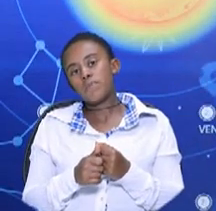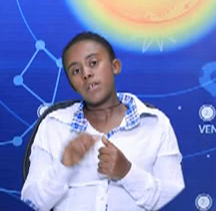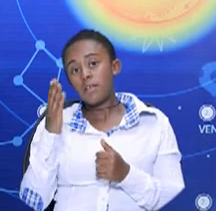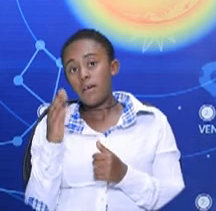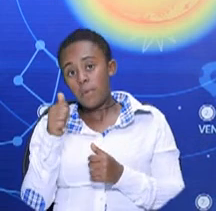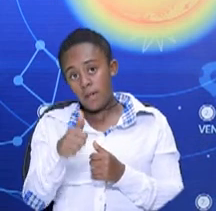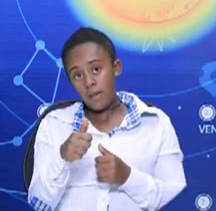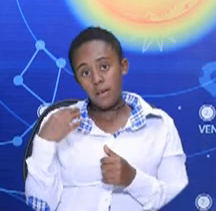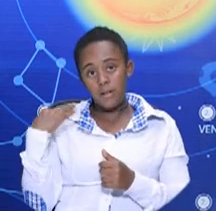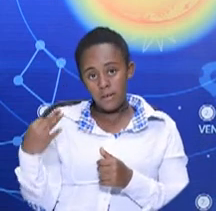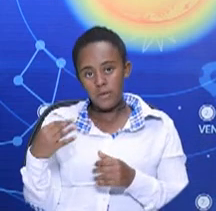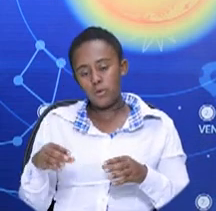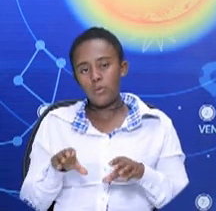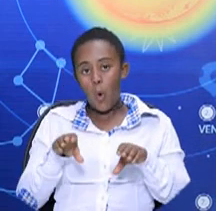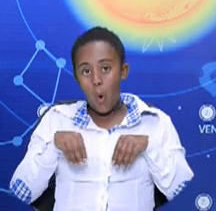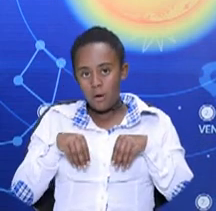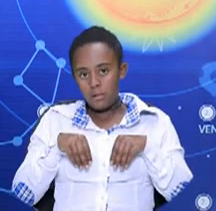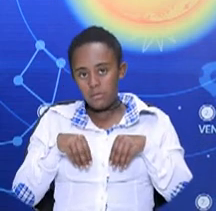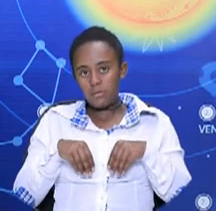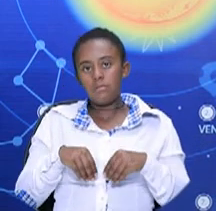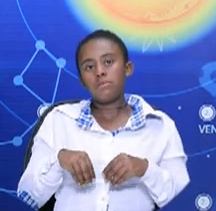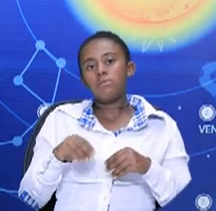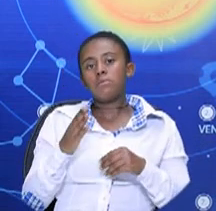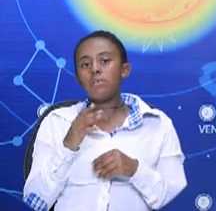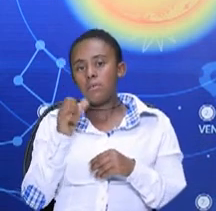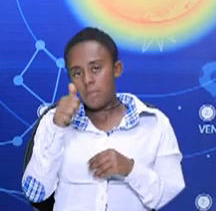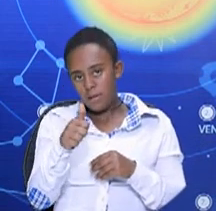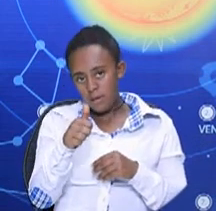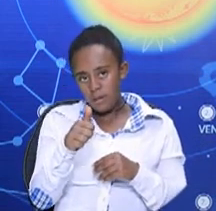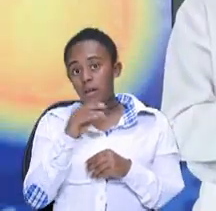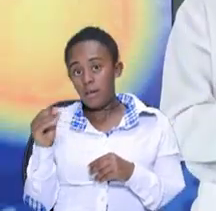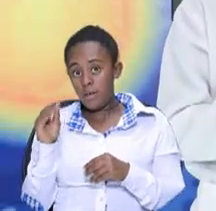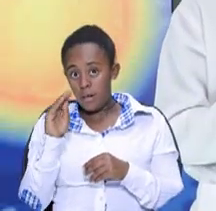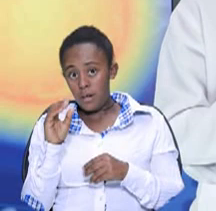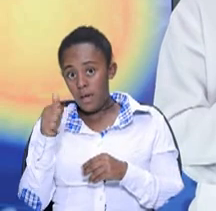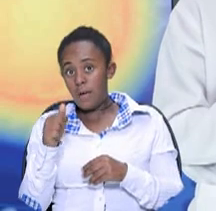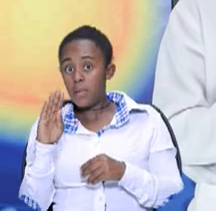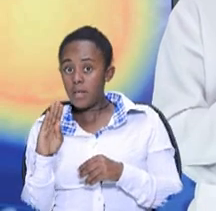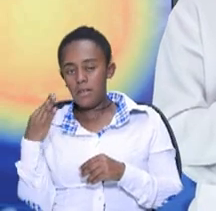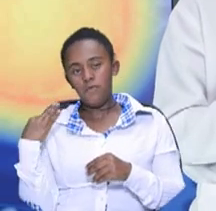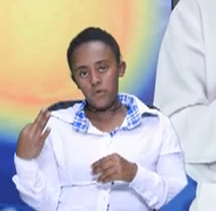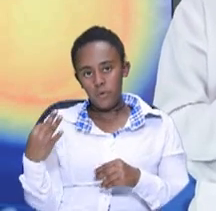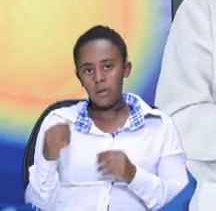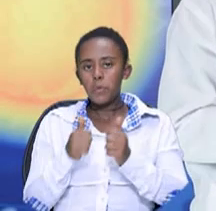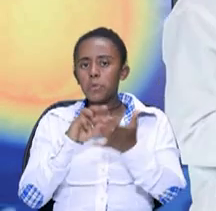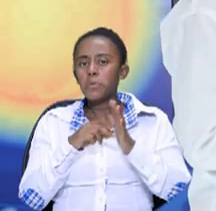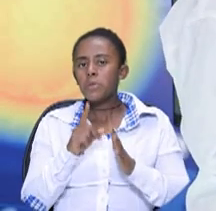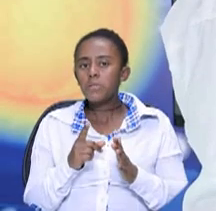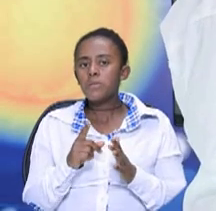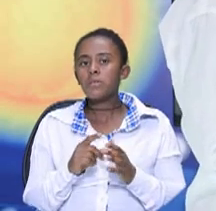type A individual can donate blood to type A individual and type AB individual, which